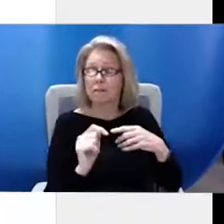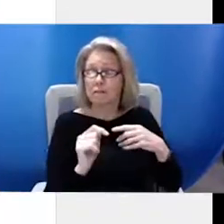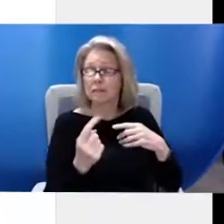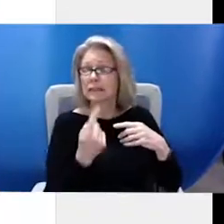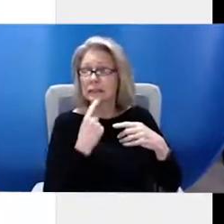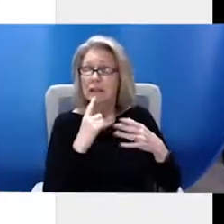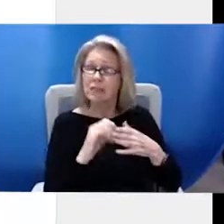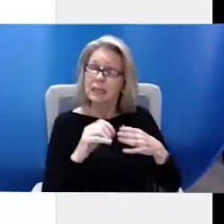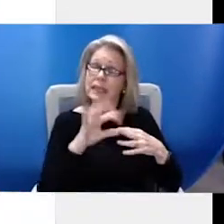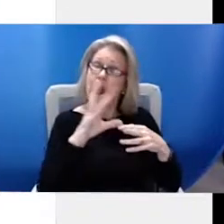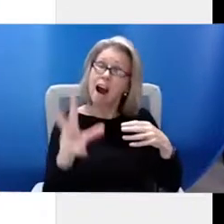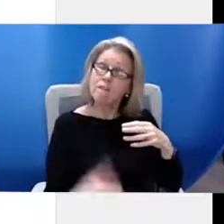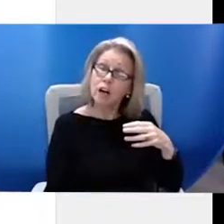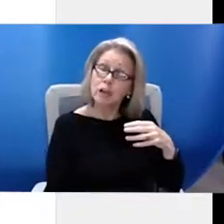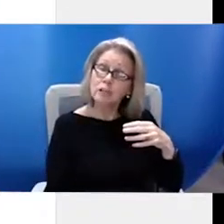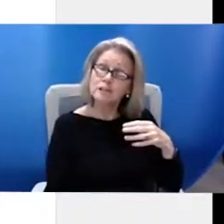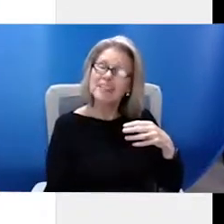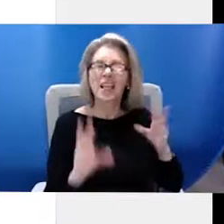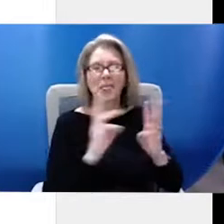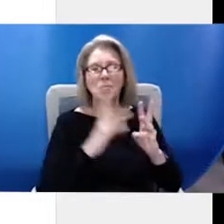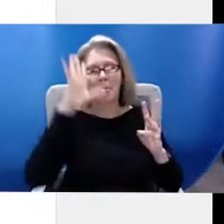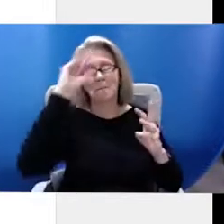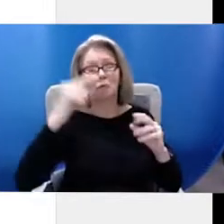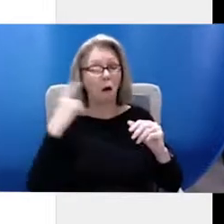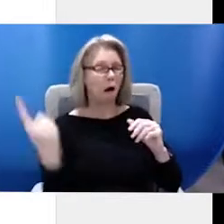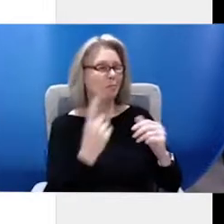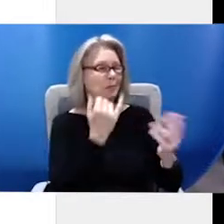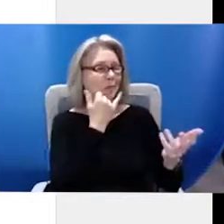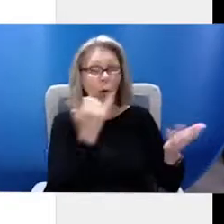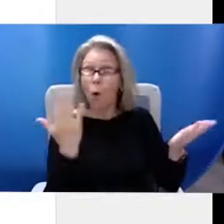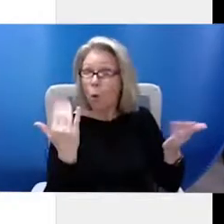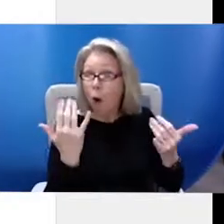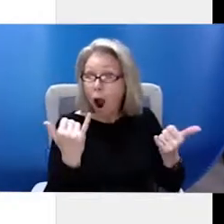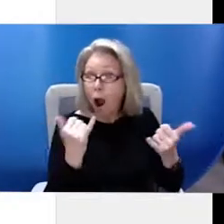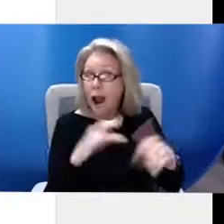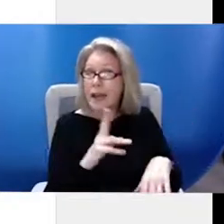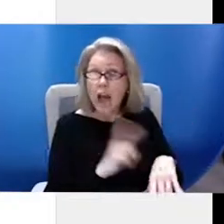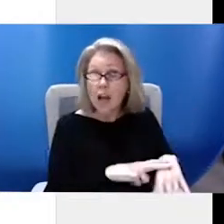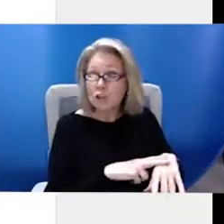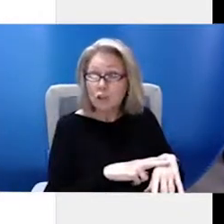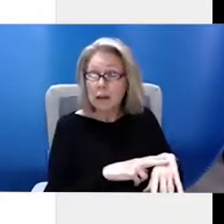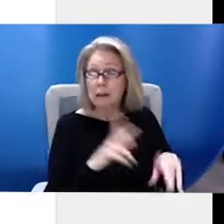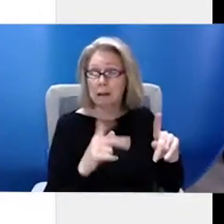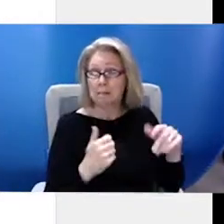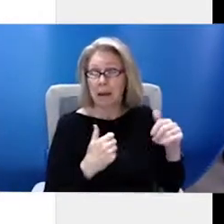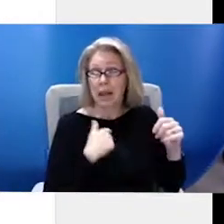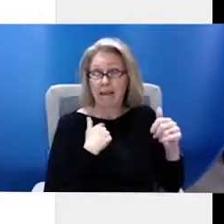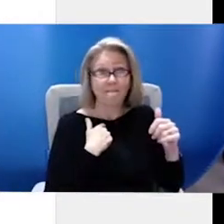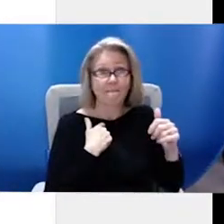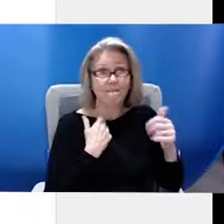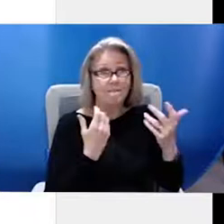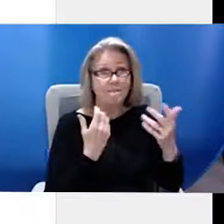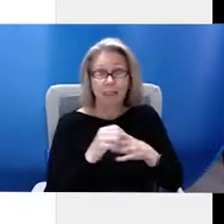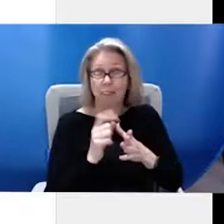statistics. It is said that in Africa, the weatherman is always wrong. Why? Because naturally people live shoulder to